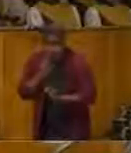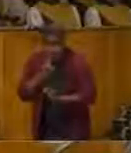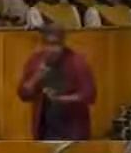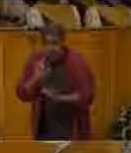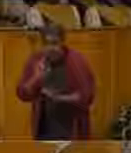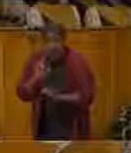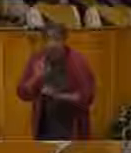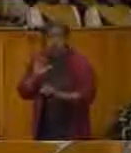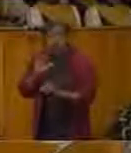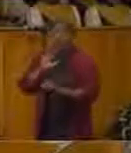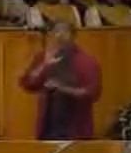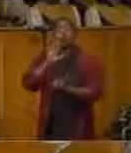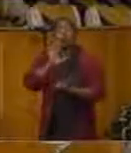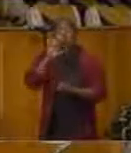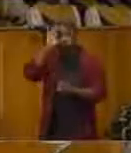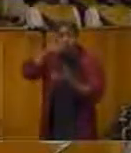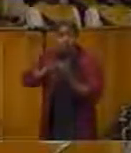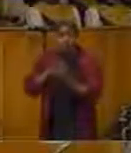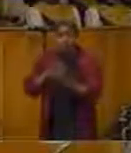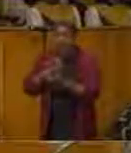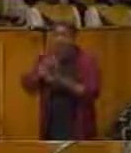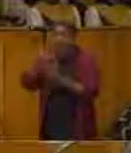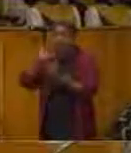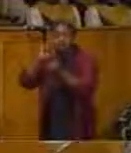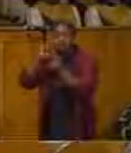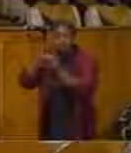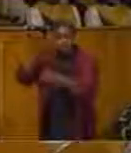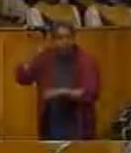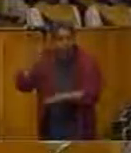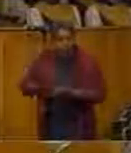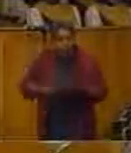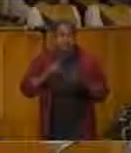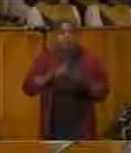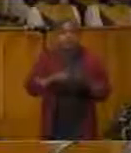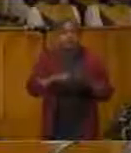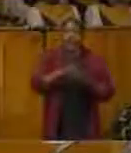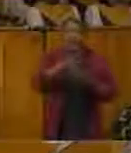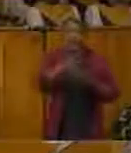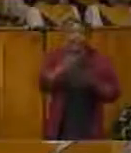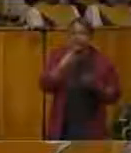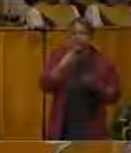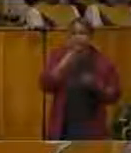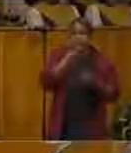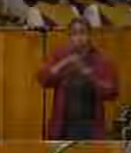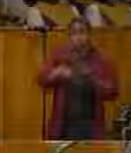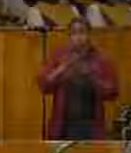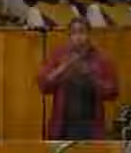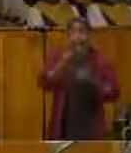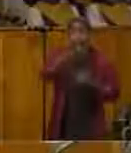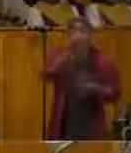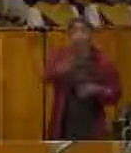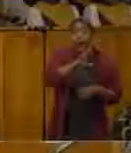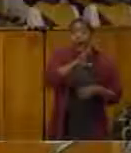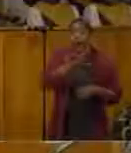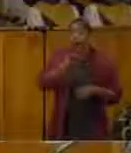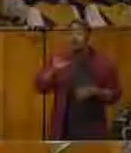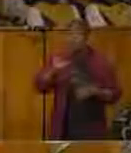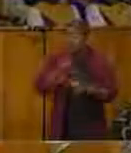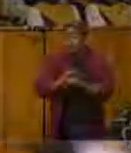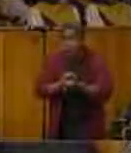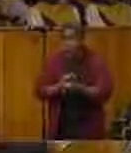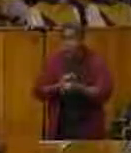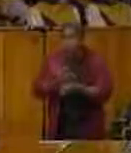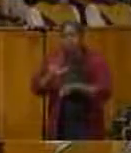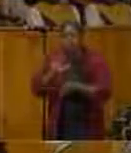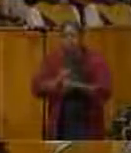ain't in competition with God. He doesn't say you can't serve God and your job. Your job's not in